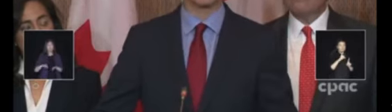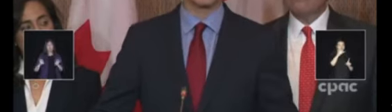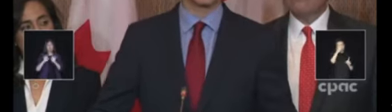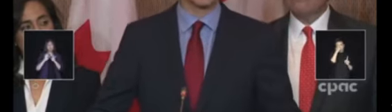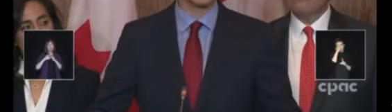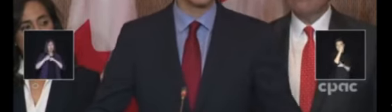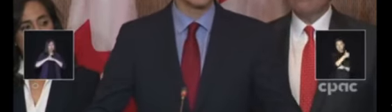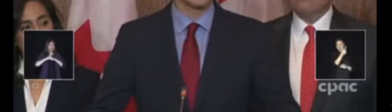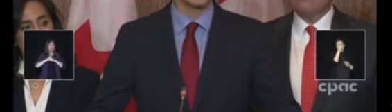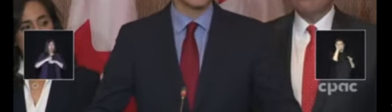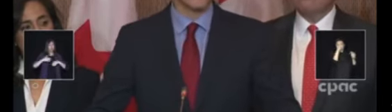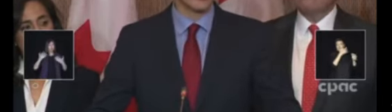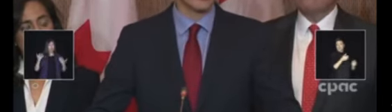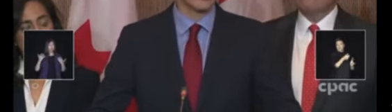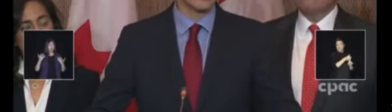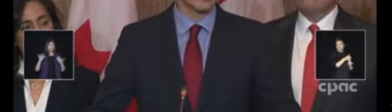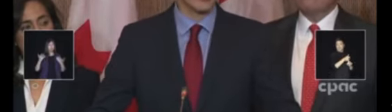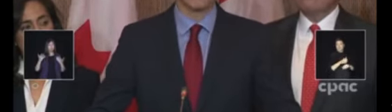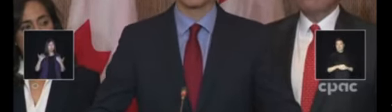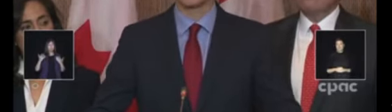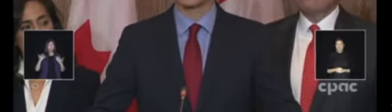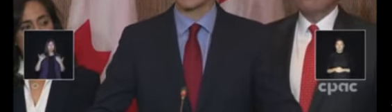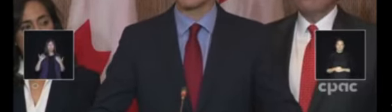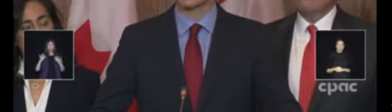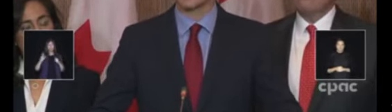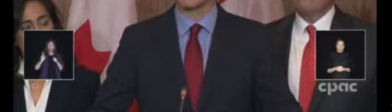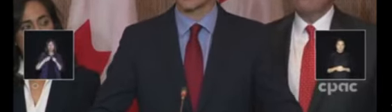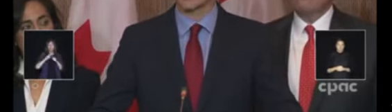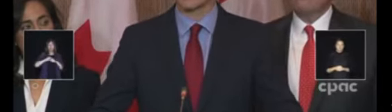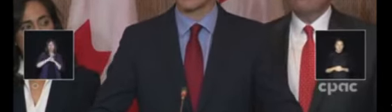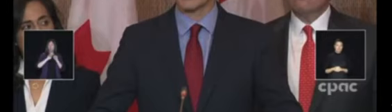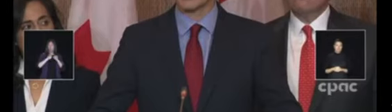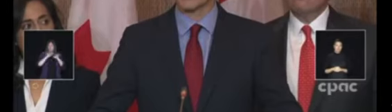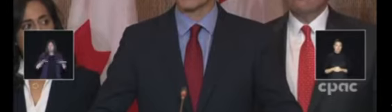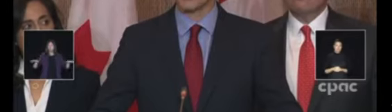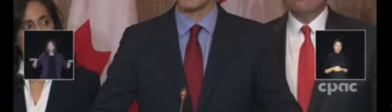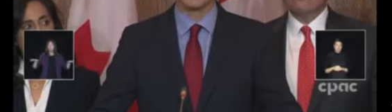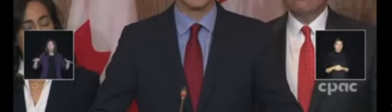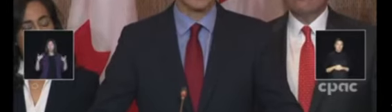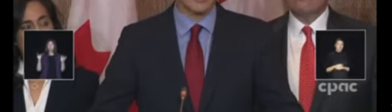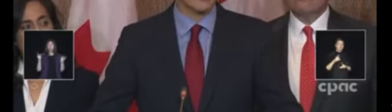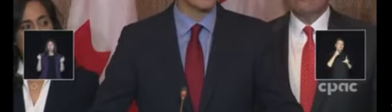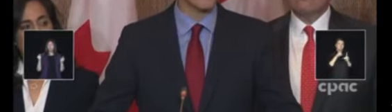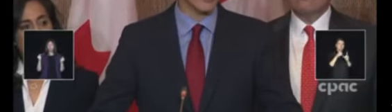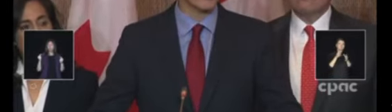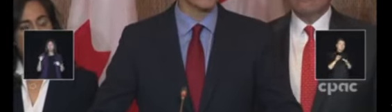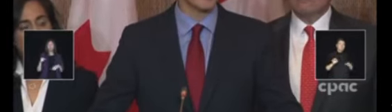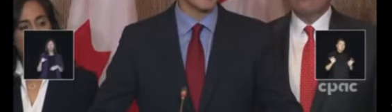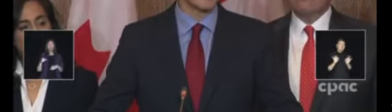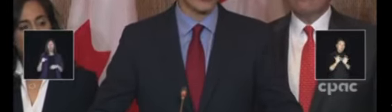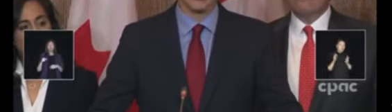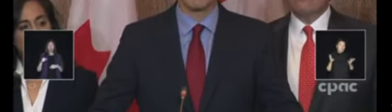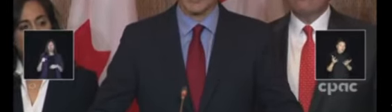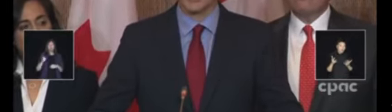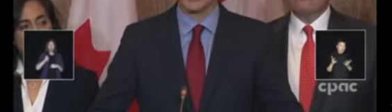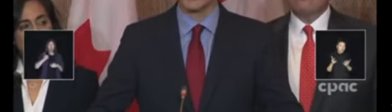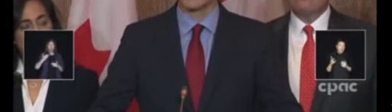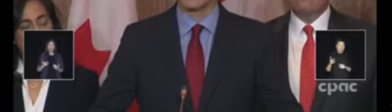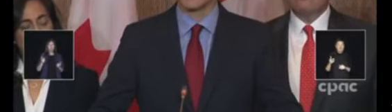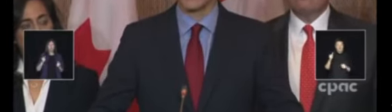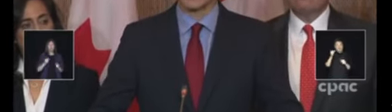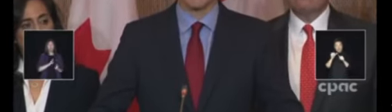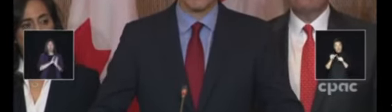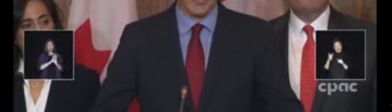do what we did during the first waves of the pandemic when Canadians went out and got